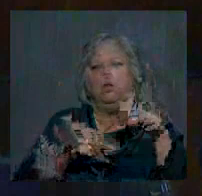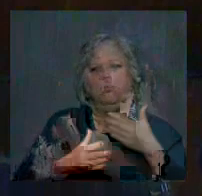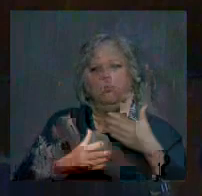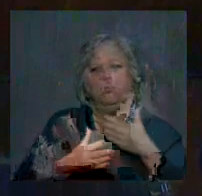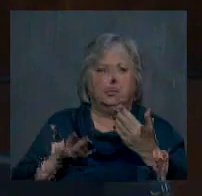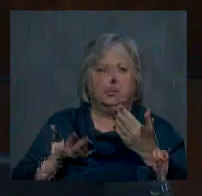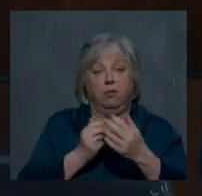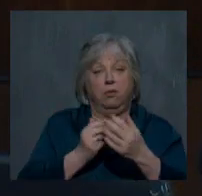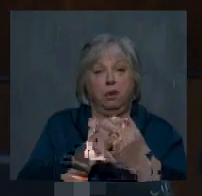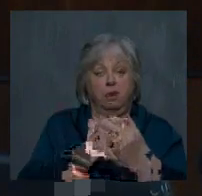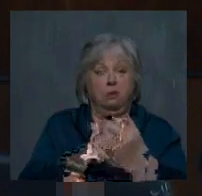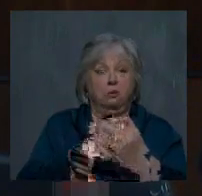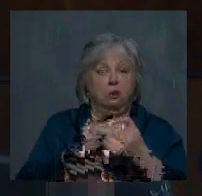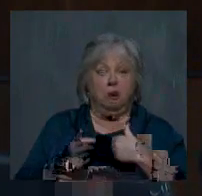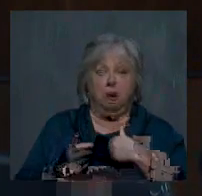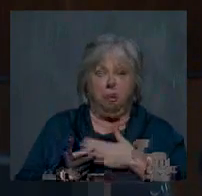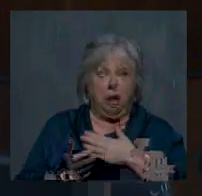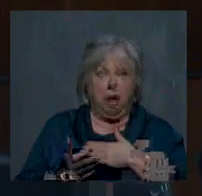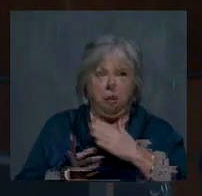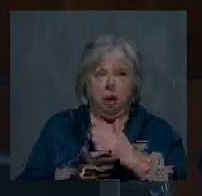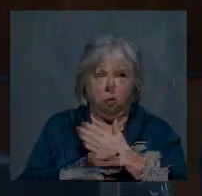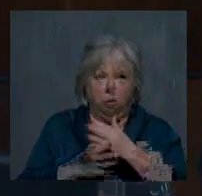you all continue all this.